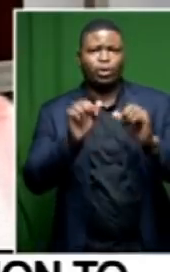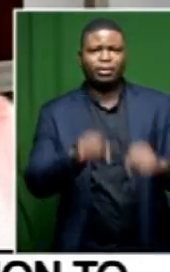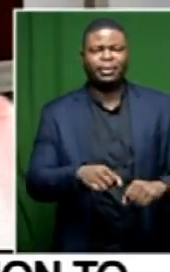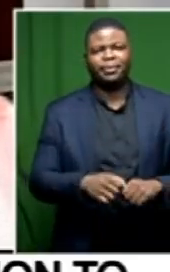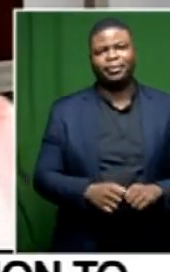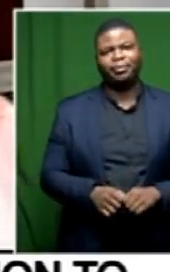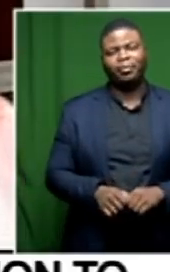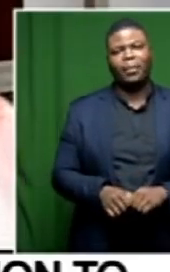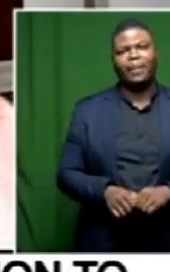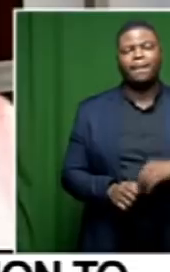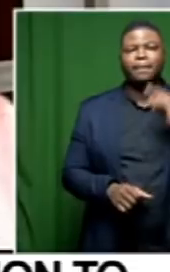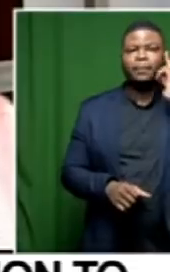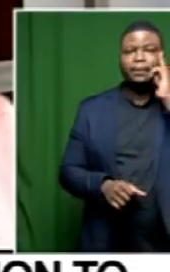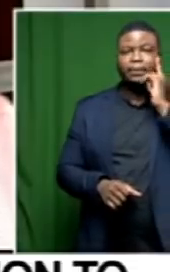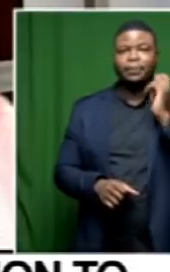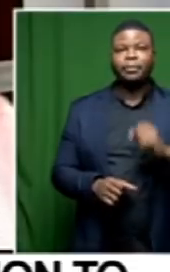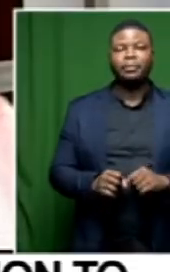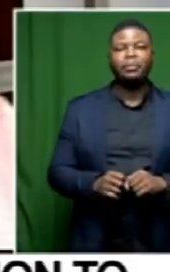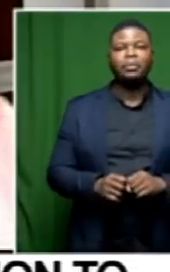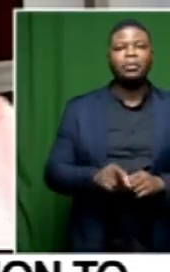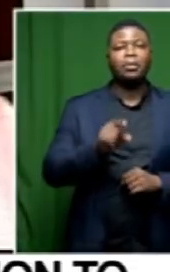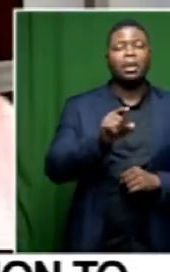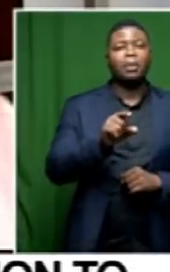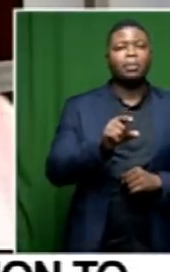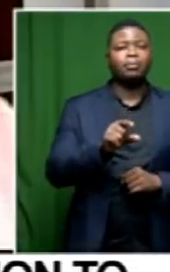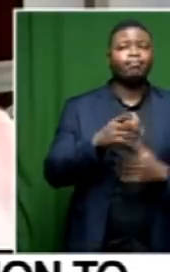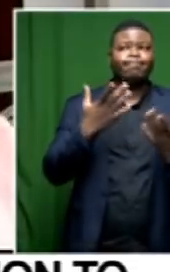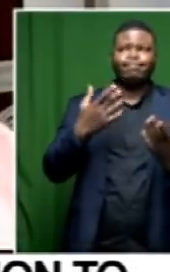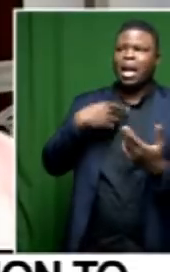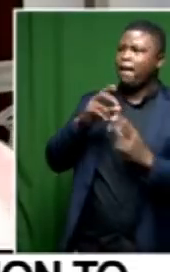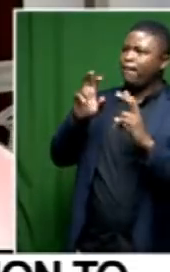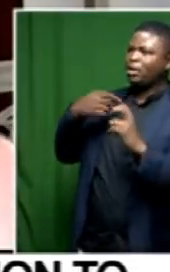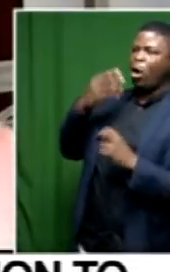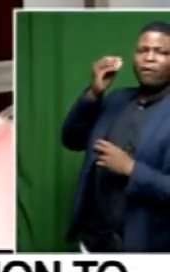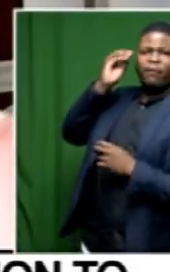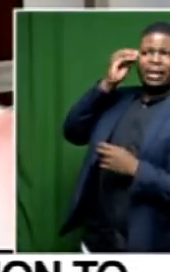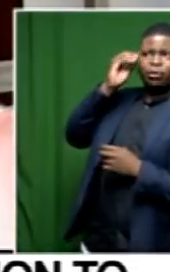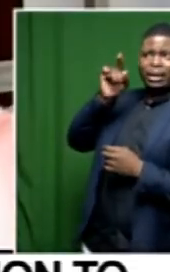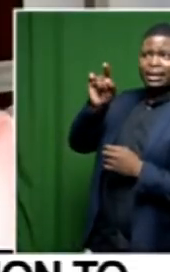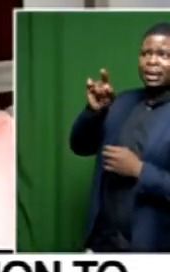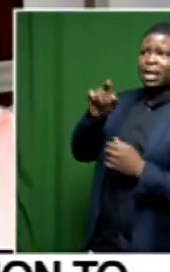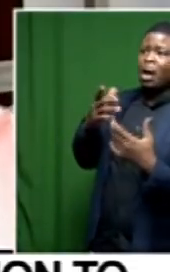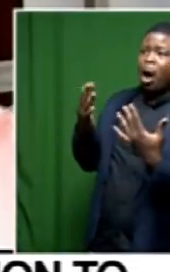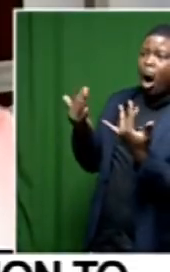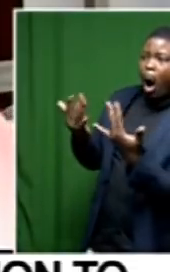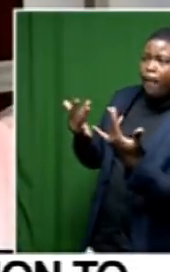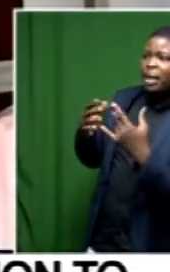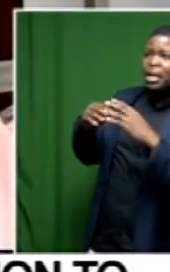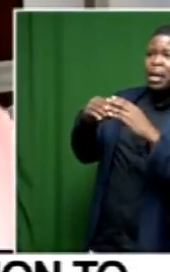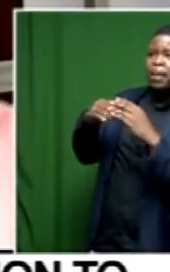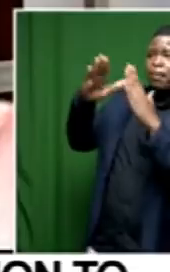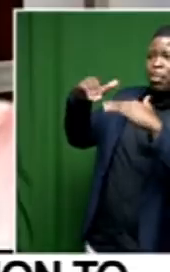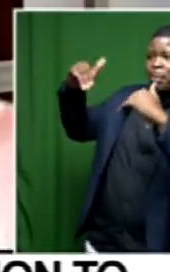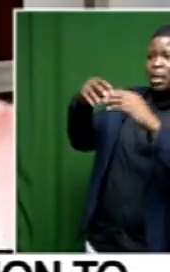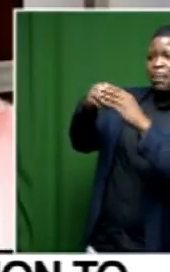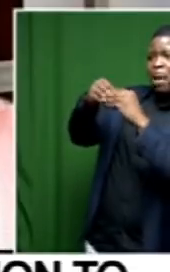So just as a matter of interest, out of curiosity, how many members of Parliament have you found to be in breach